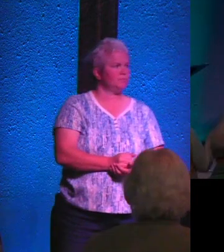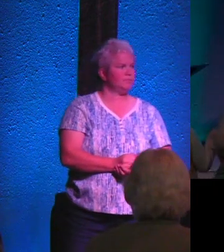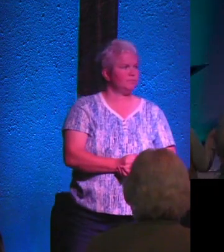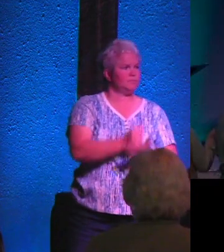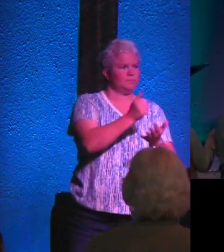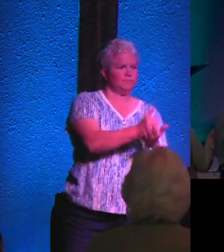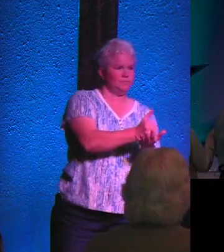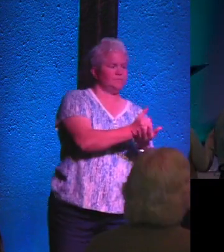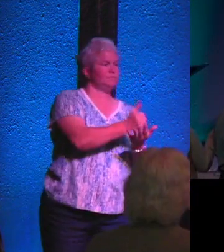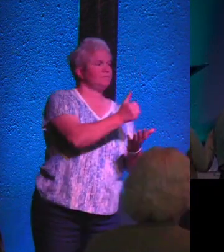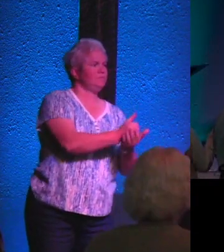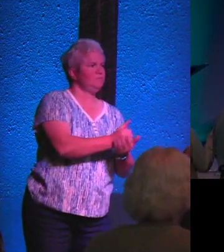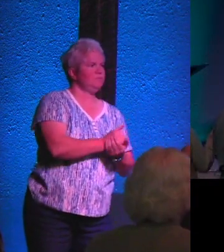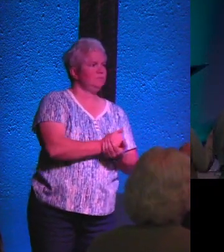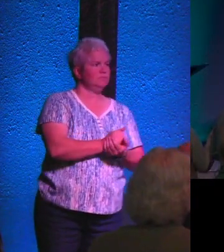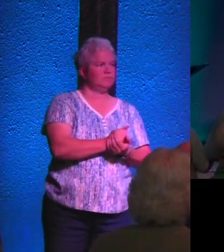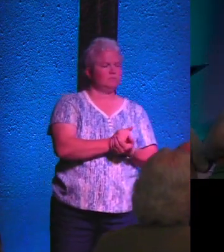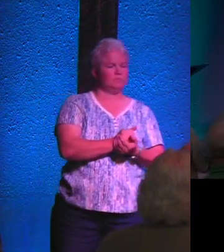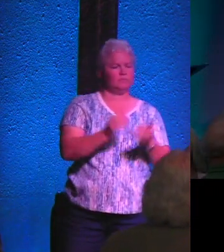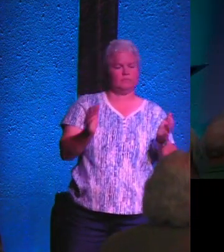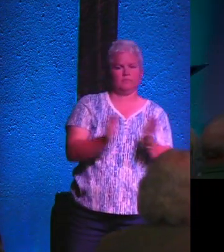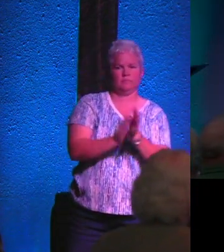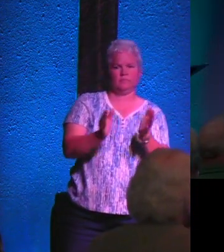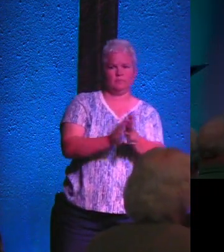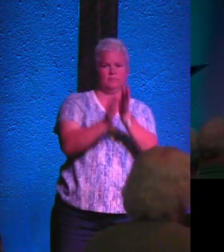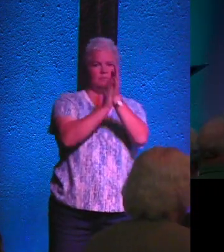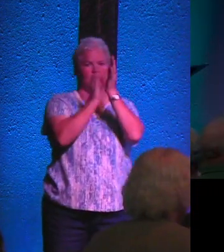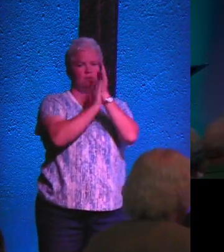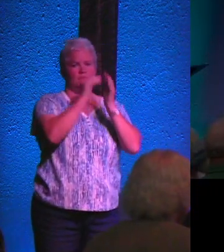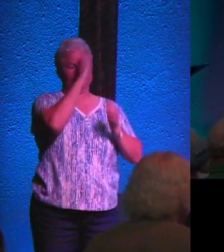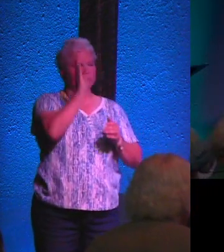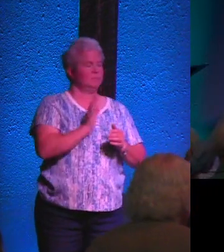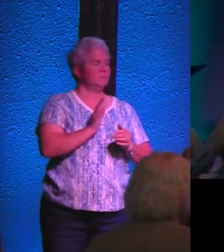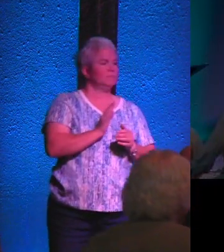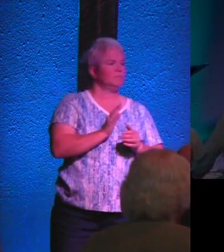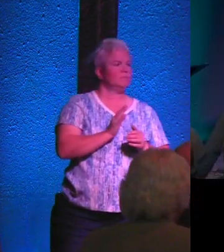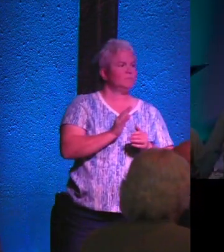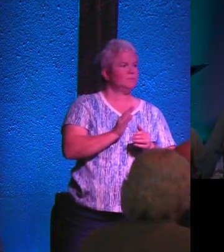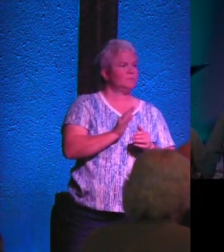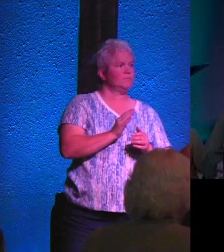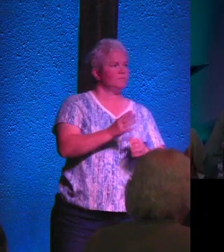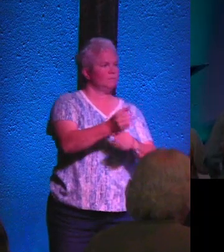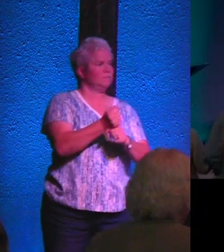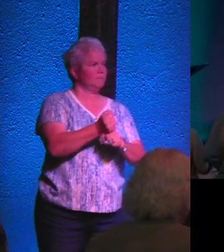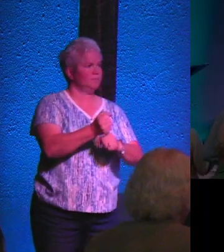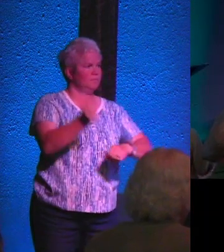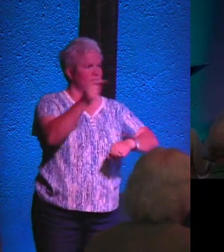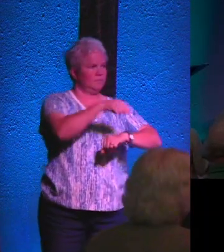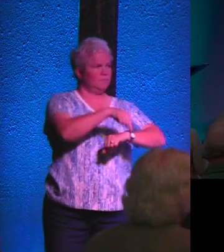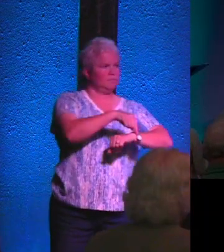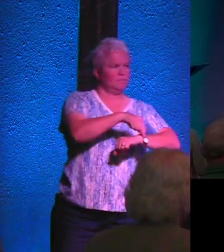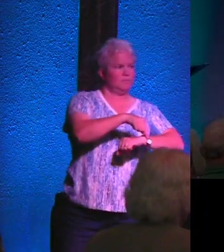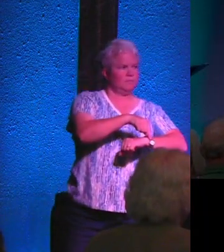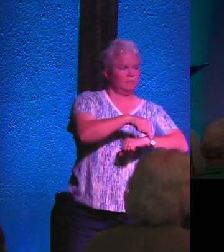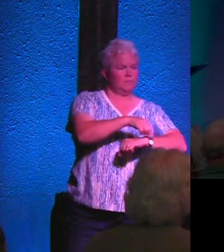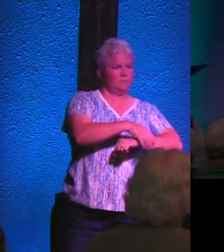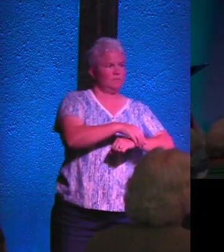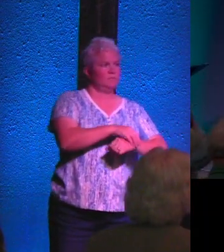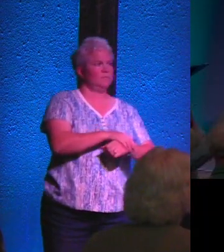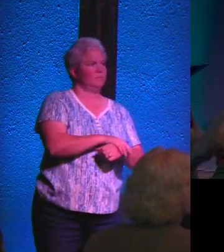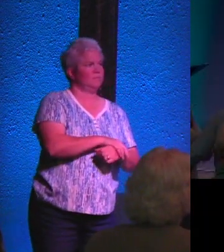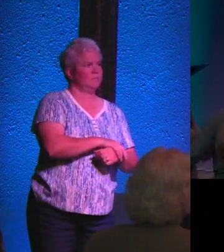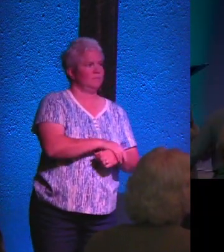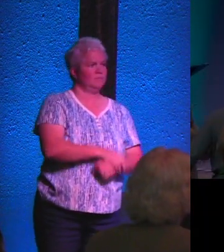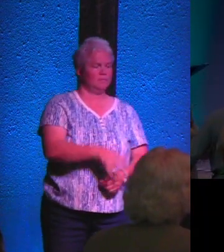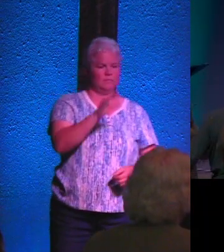Amen. Amen. Praise God. Just praise Him. You know, we get into this time and we get into this mode and